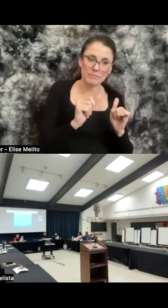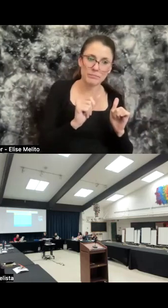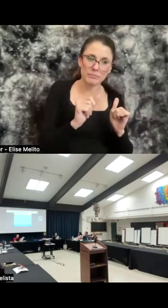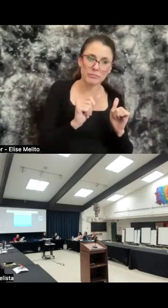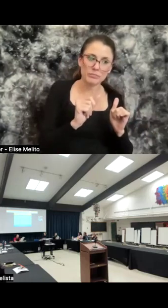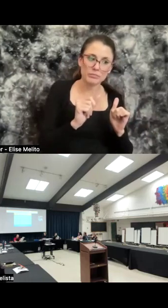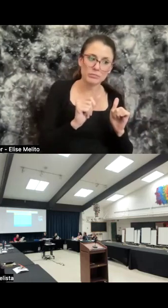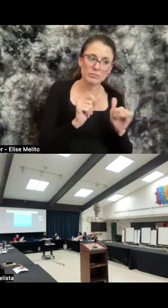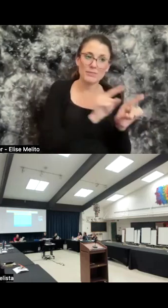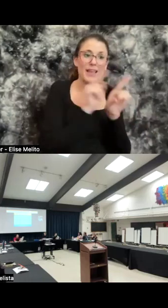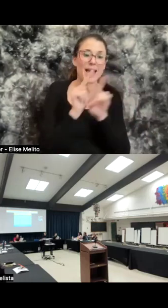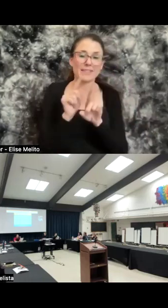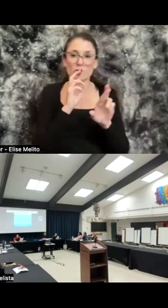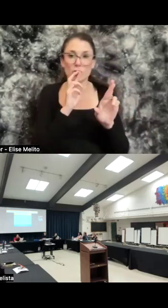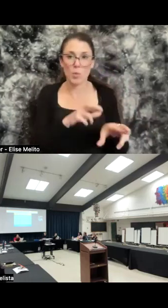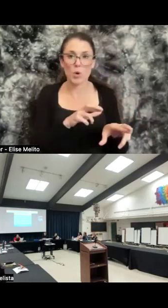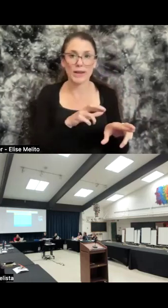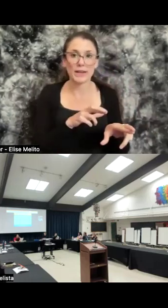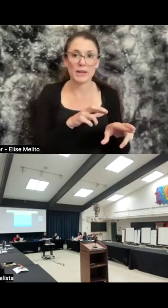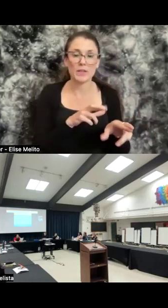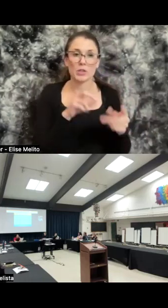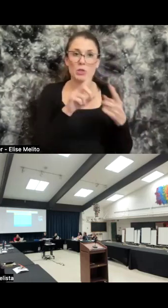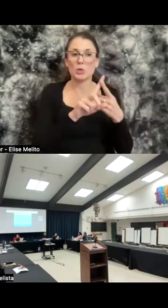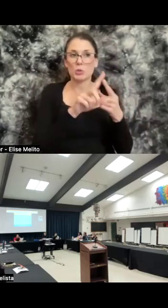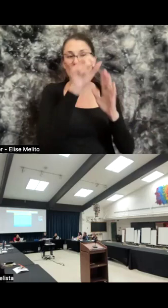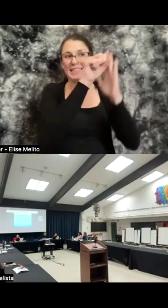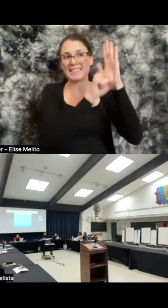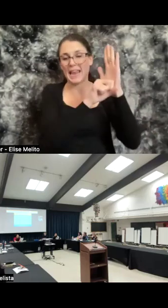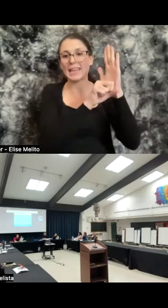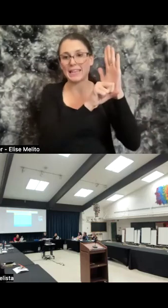it is reported to the state. And